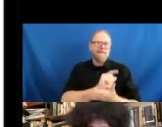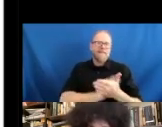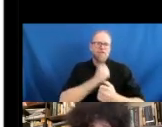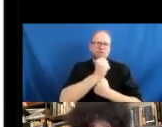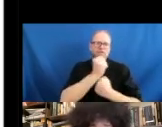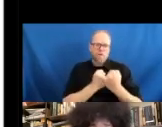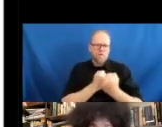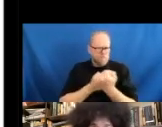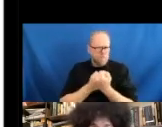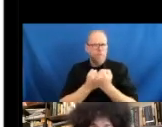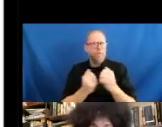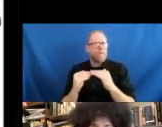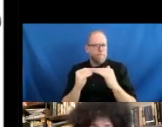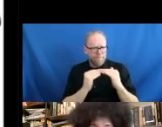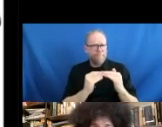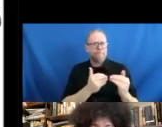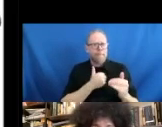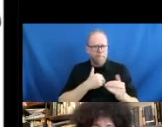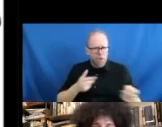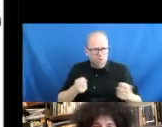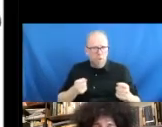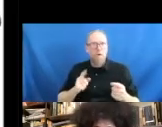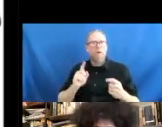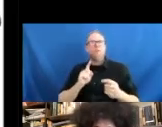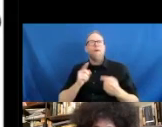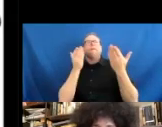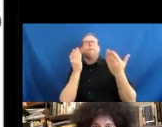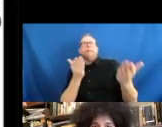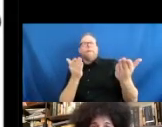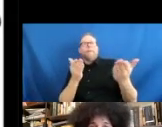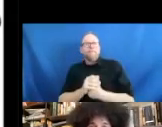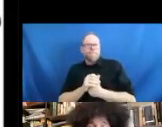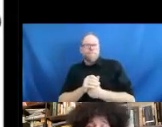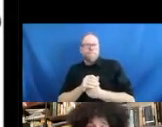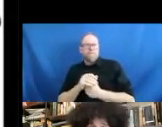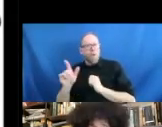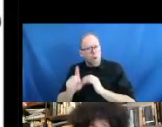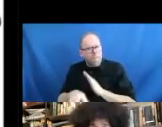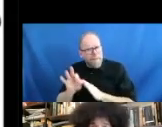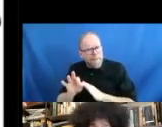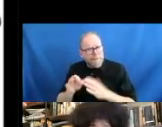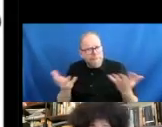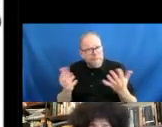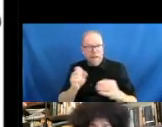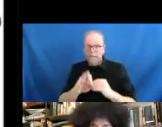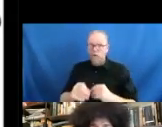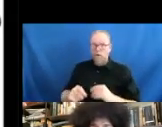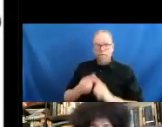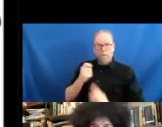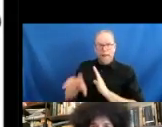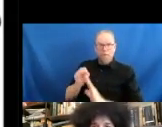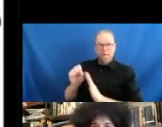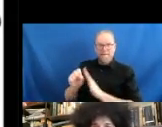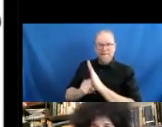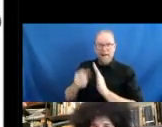ownership and member control. They live here. Where to find it? If you are outside of California, you can visit